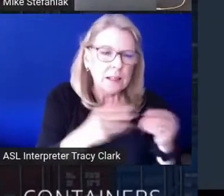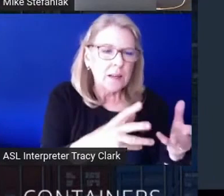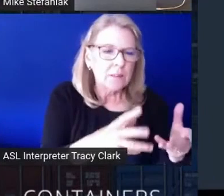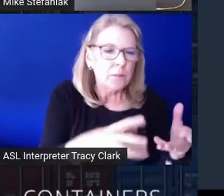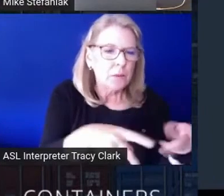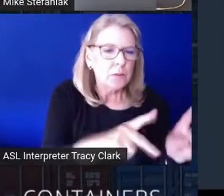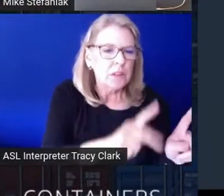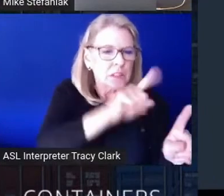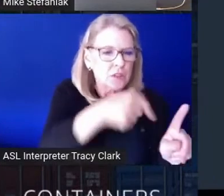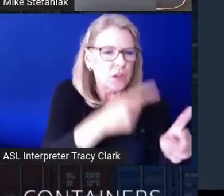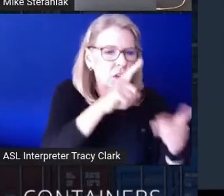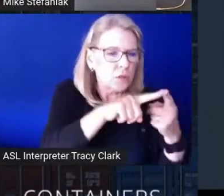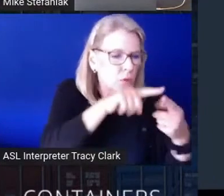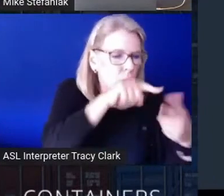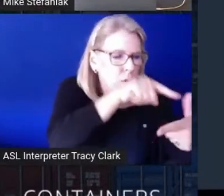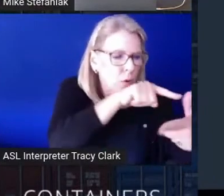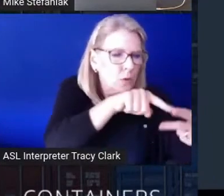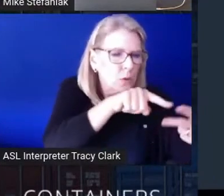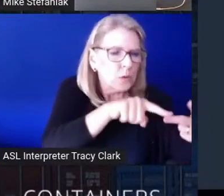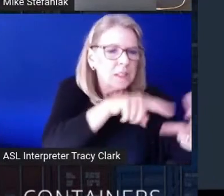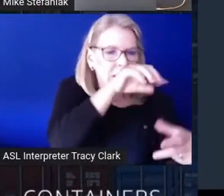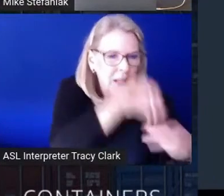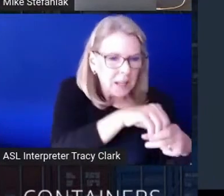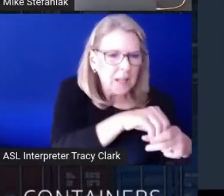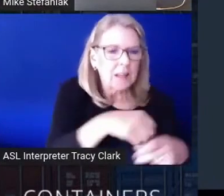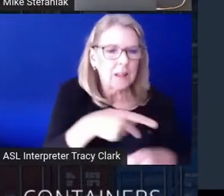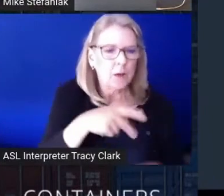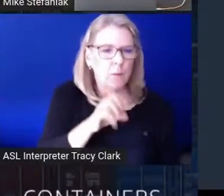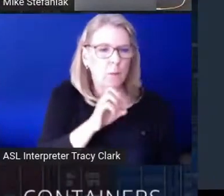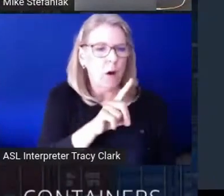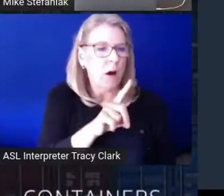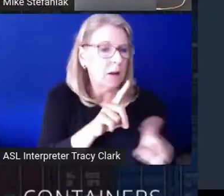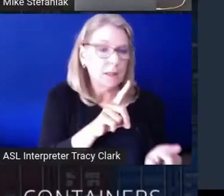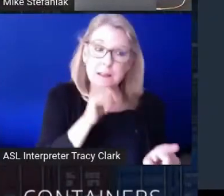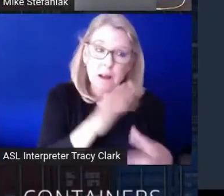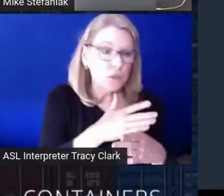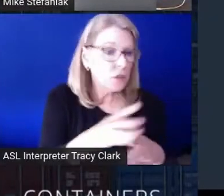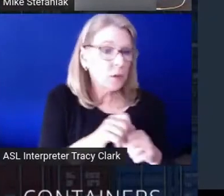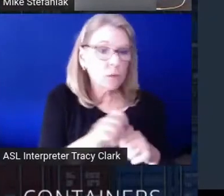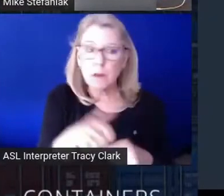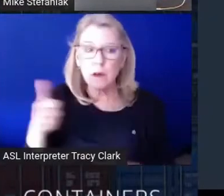other pods. And this feature, we've heard it works really well with